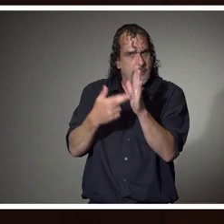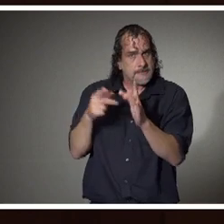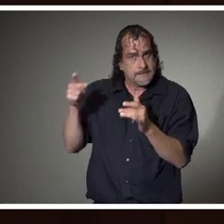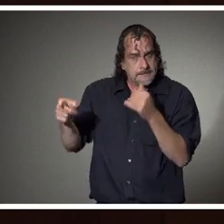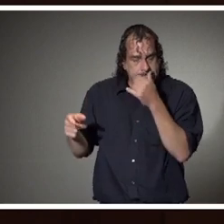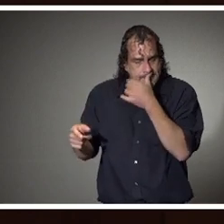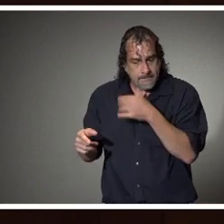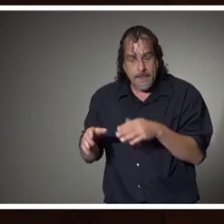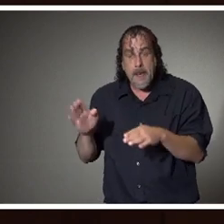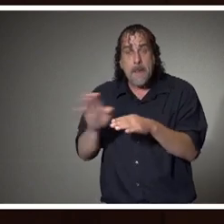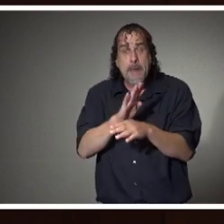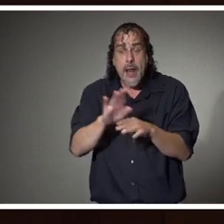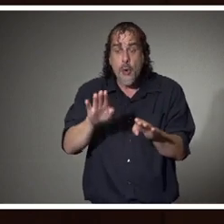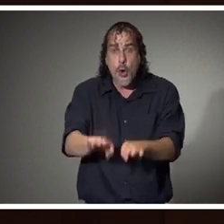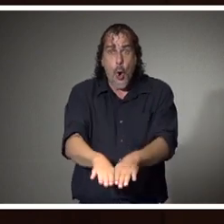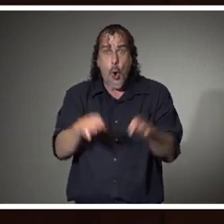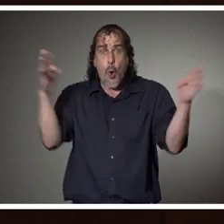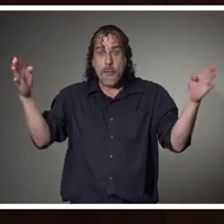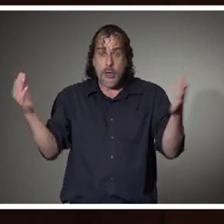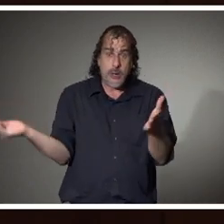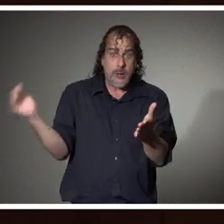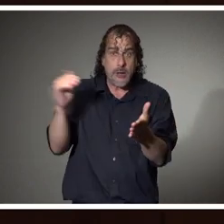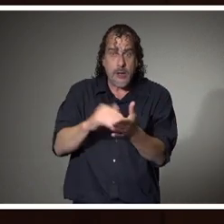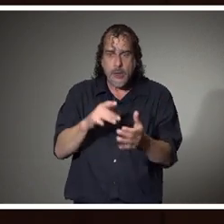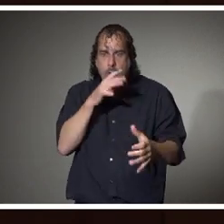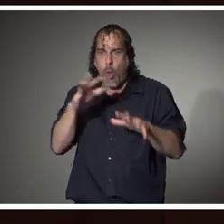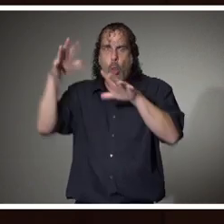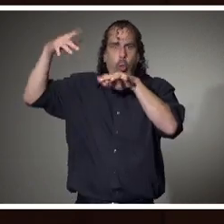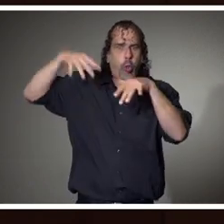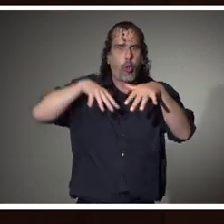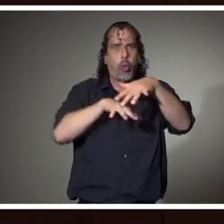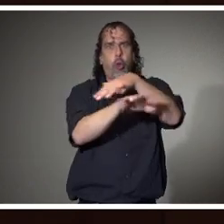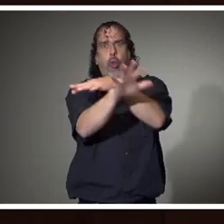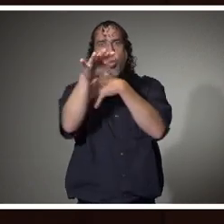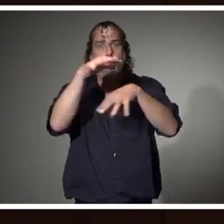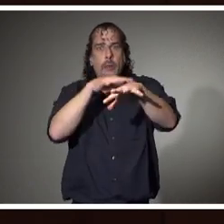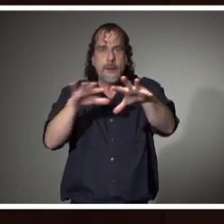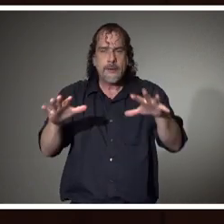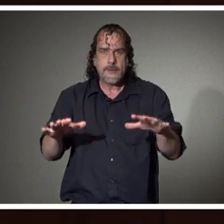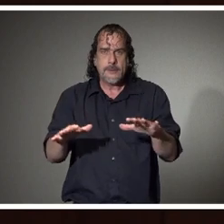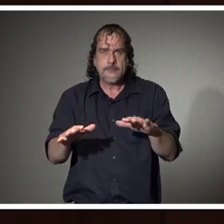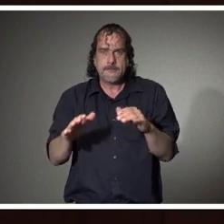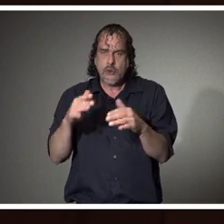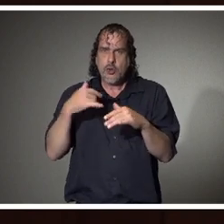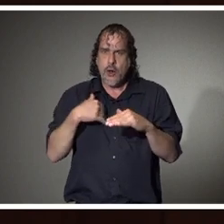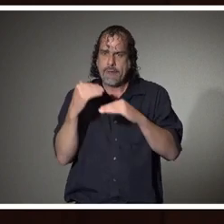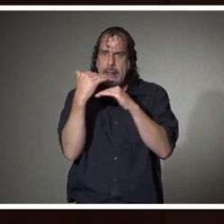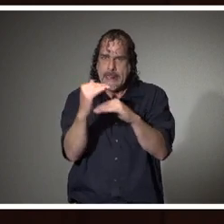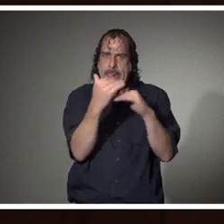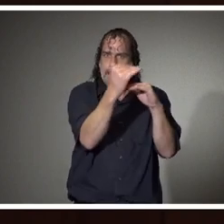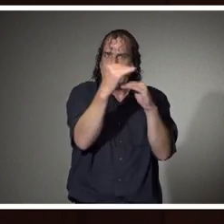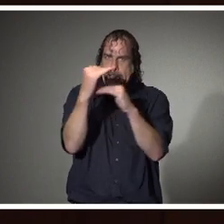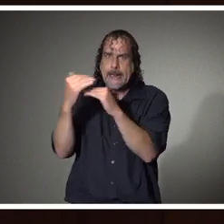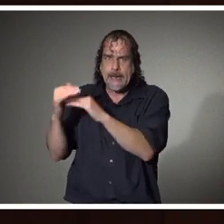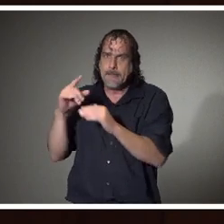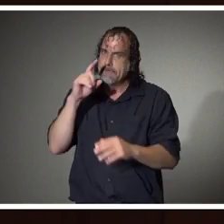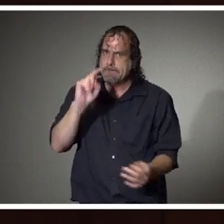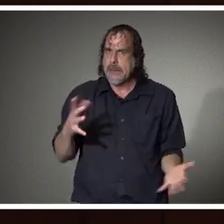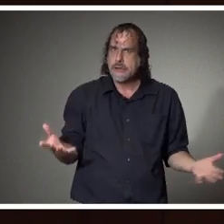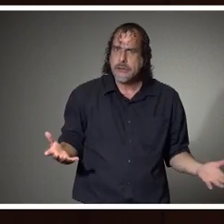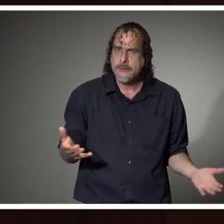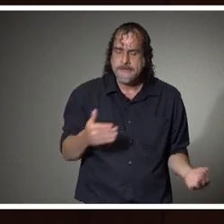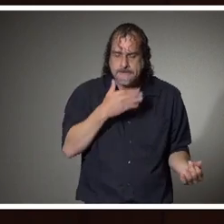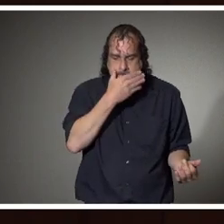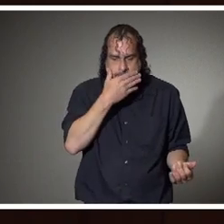those businesses, don't let crowds come into your store. You're going to have to enforce these regulations.